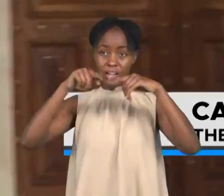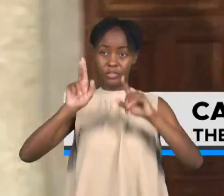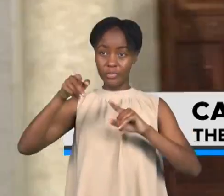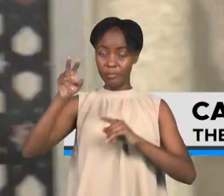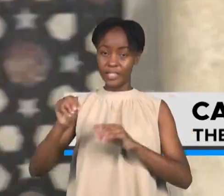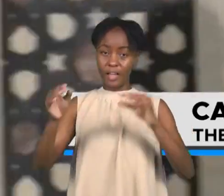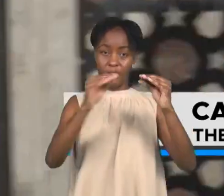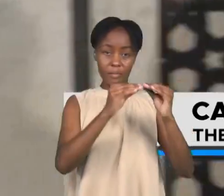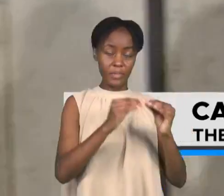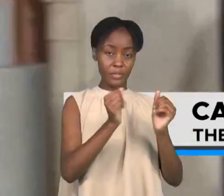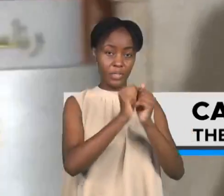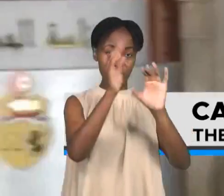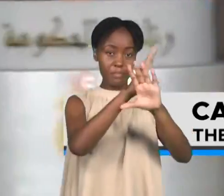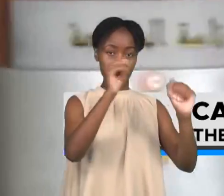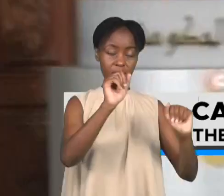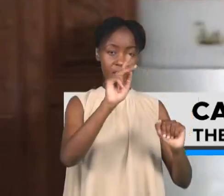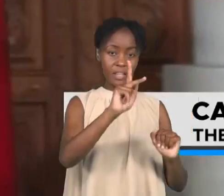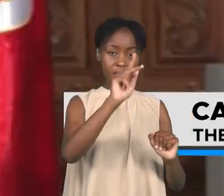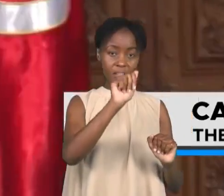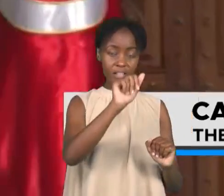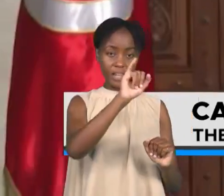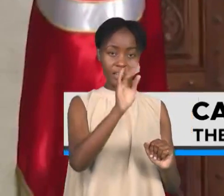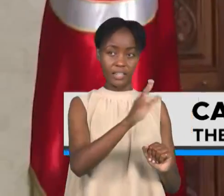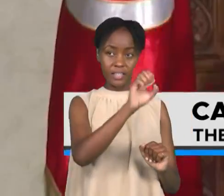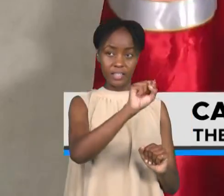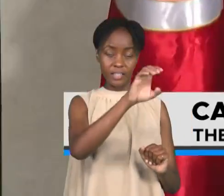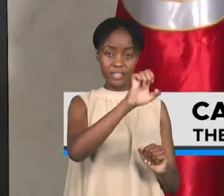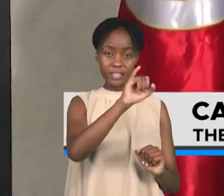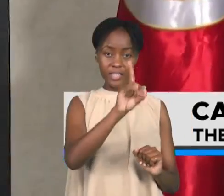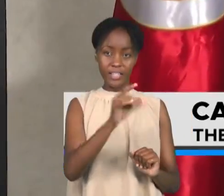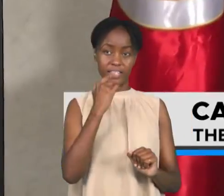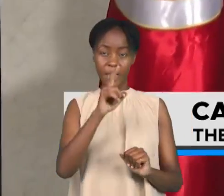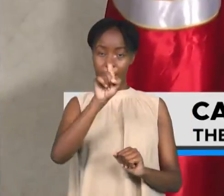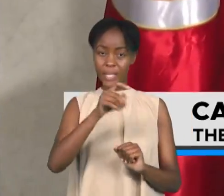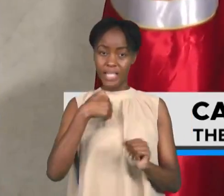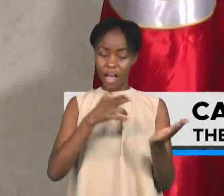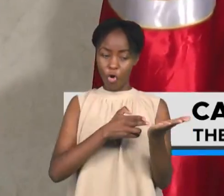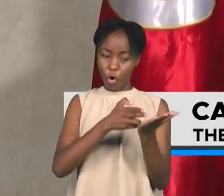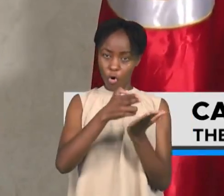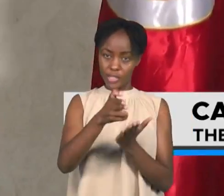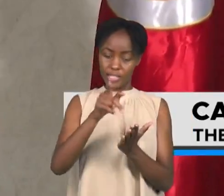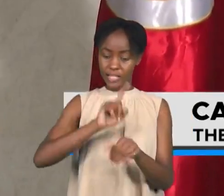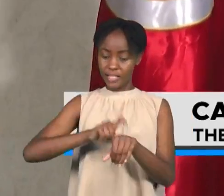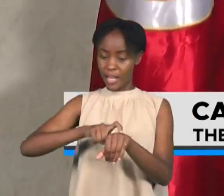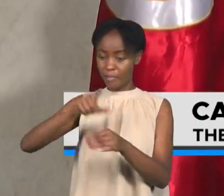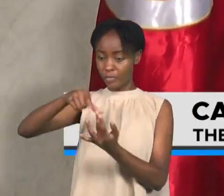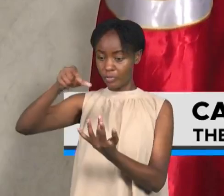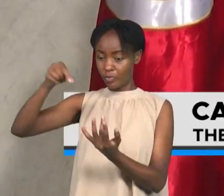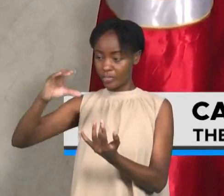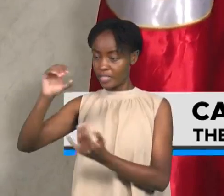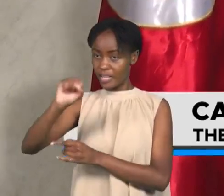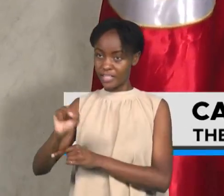had met with President Kais Saied, who insisted the integrity of proposed ministers should raise no